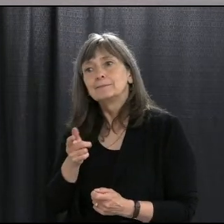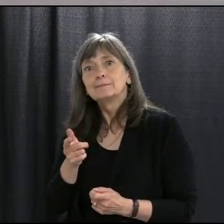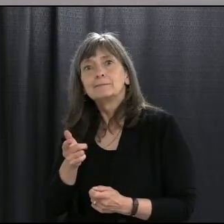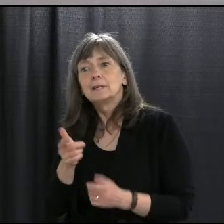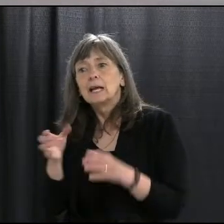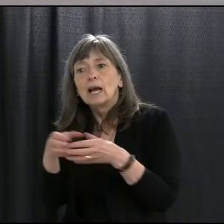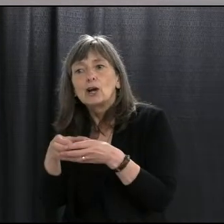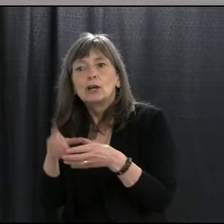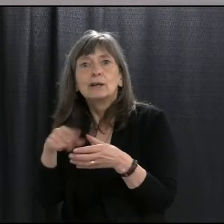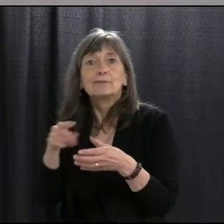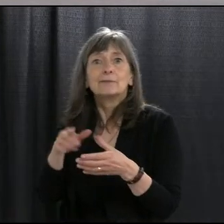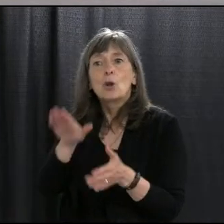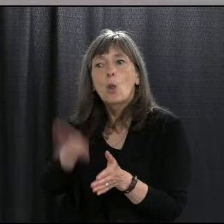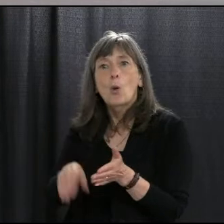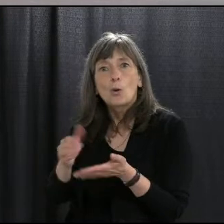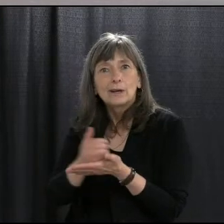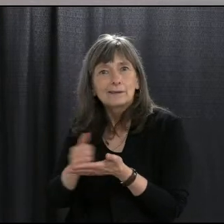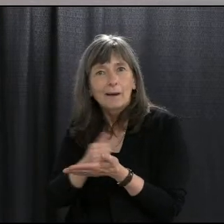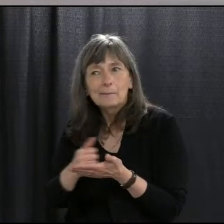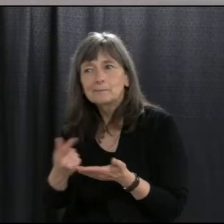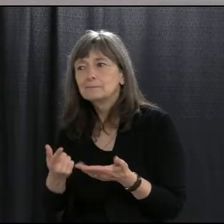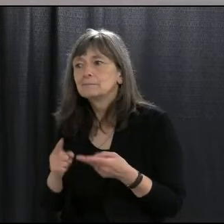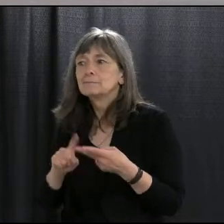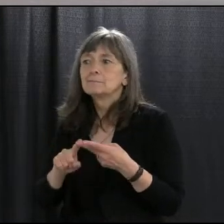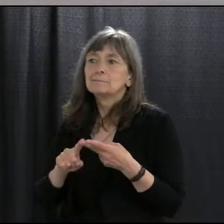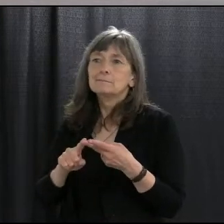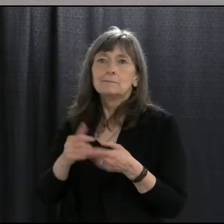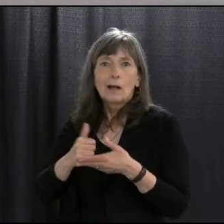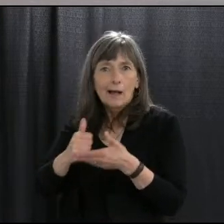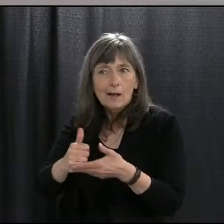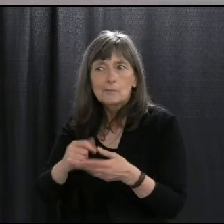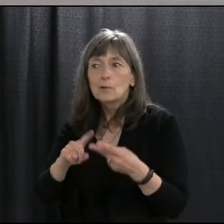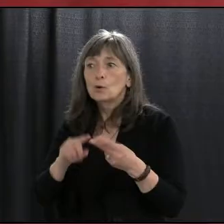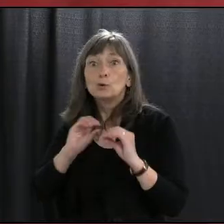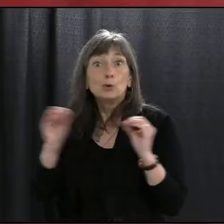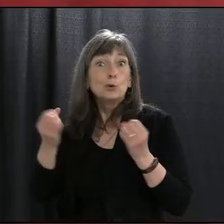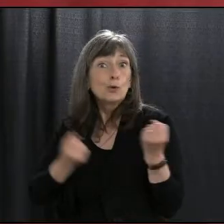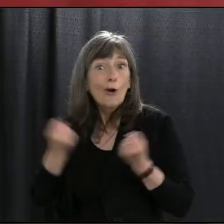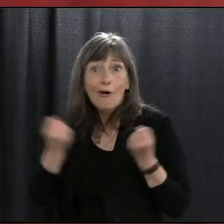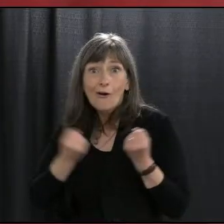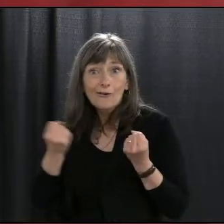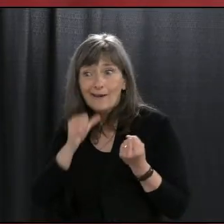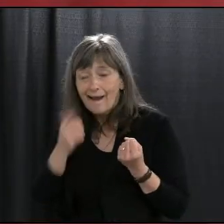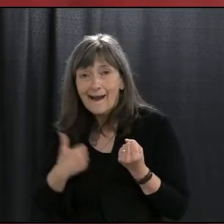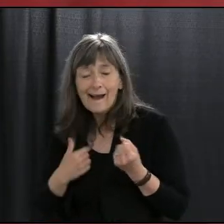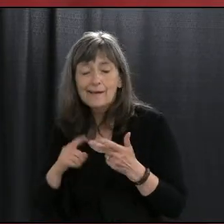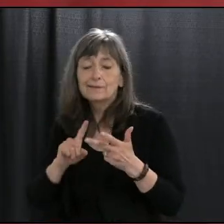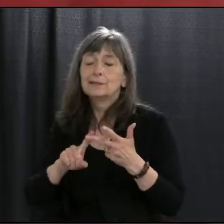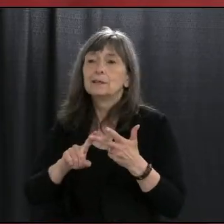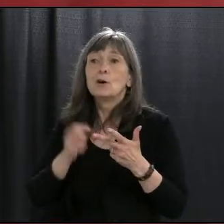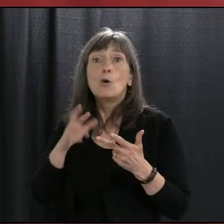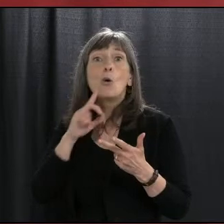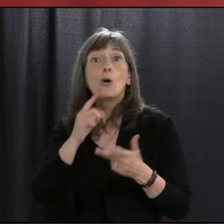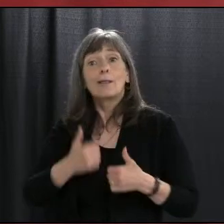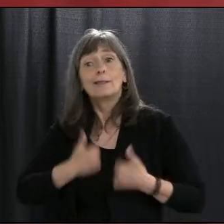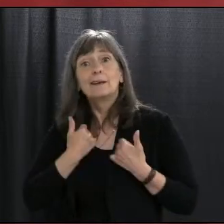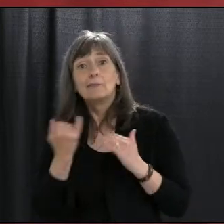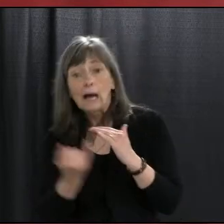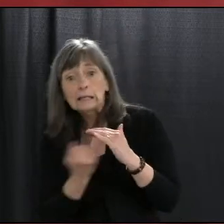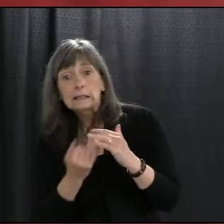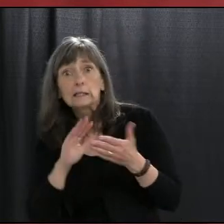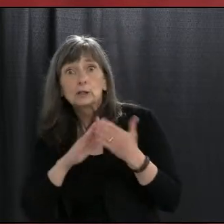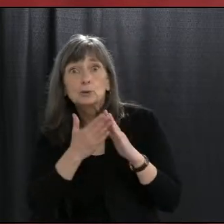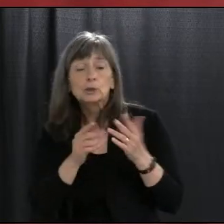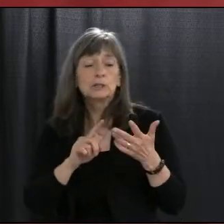as people with lower income, people who don't have access to a vehicle, people living in remote or rural areas,